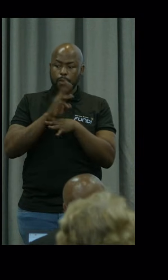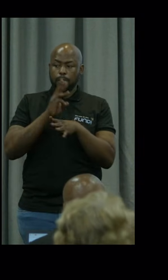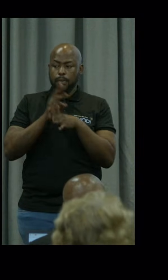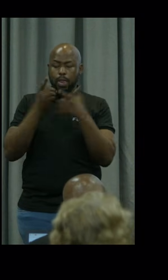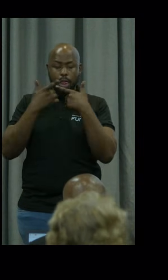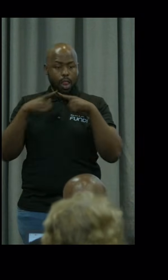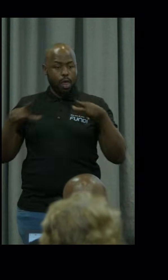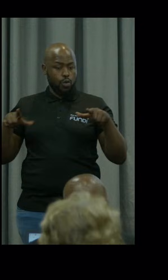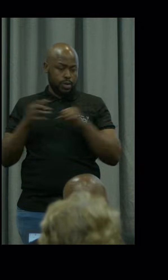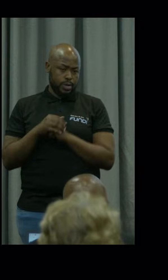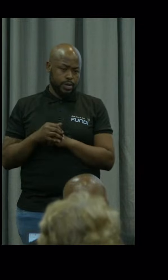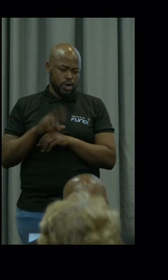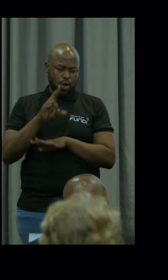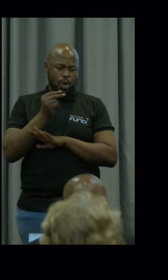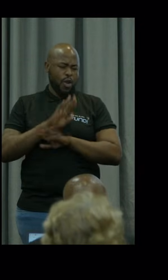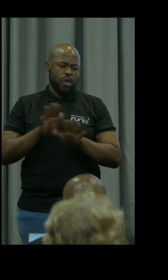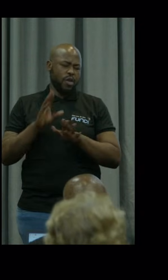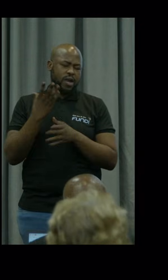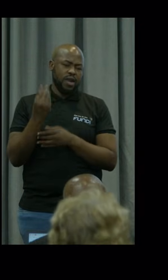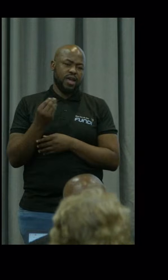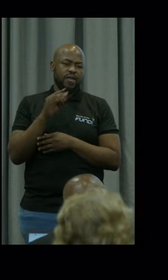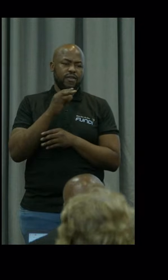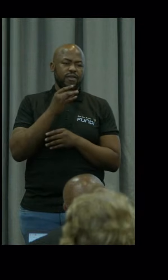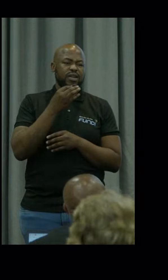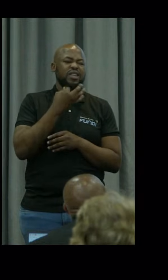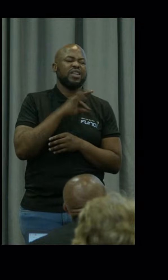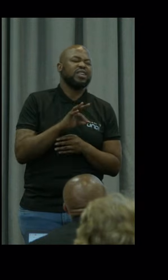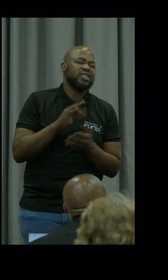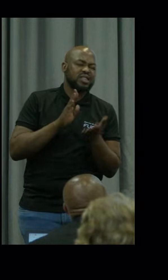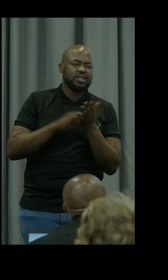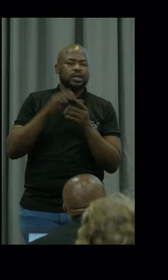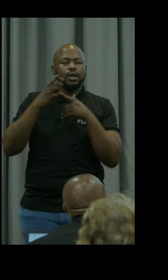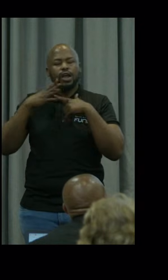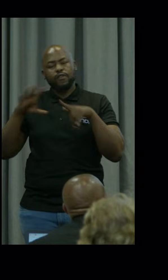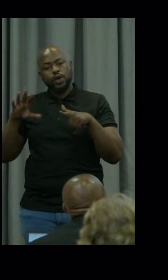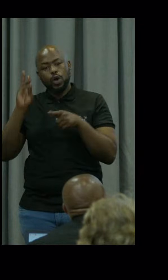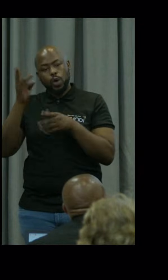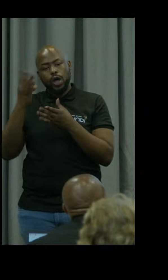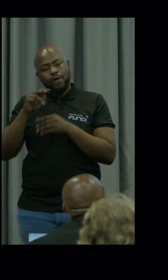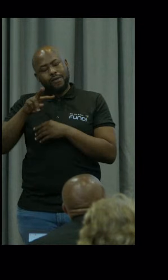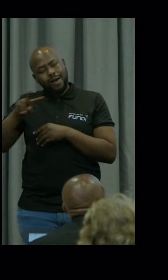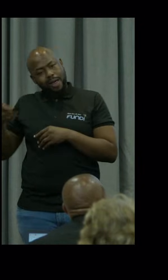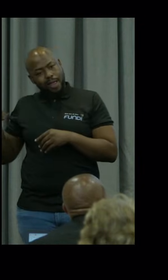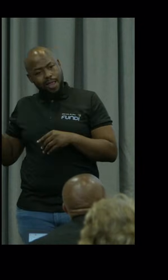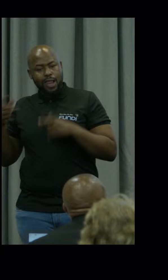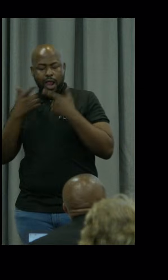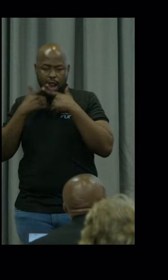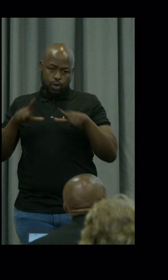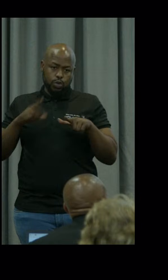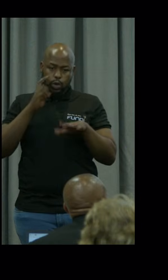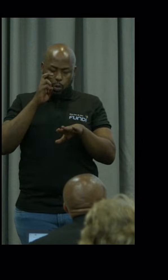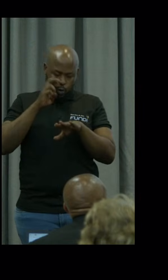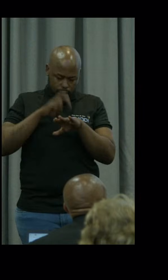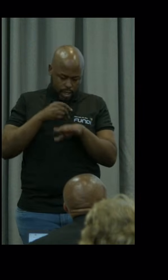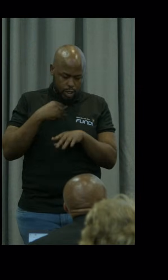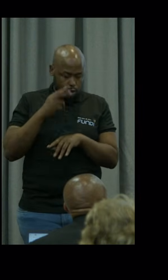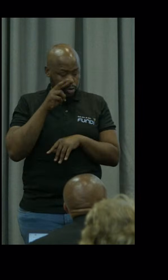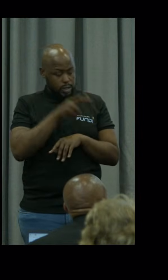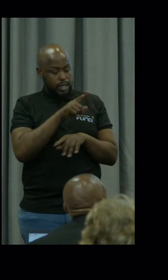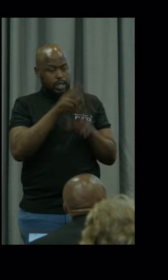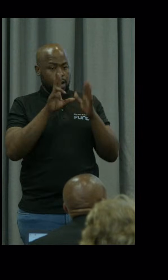Okay? We're not going to just have English and Afrikaans now, we're going to have other languages, so we're going to have to look at this in our